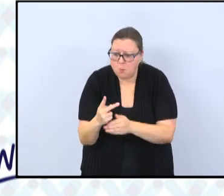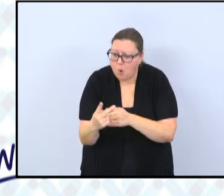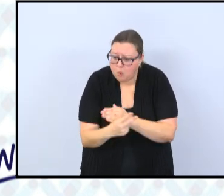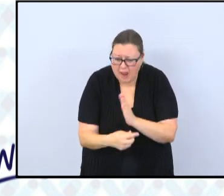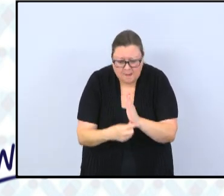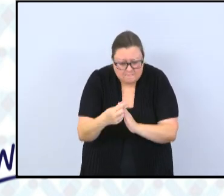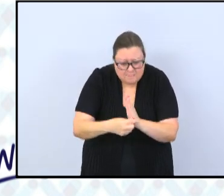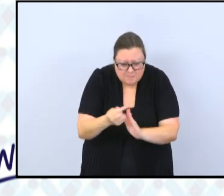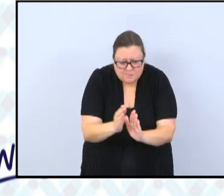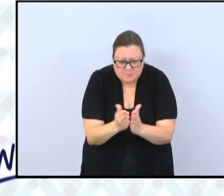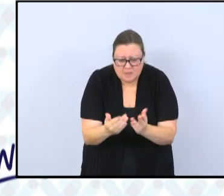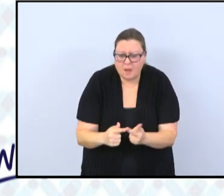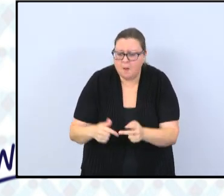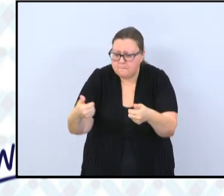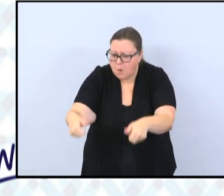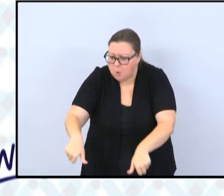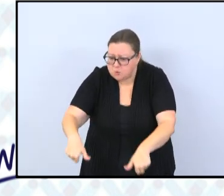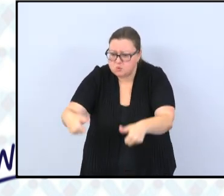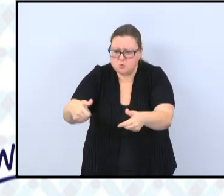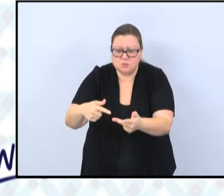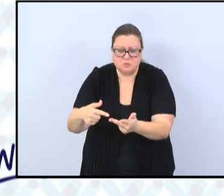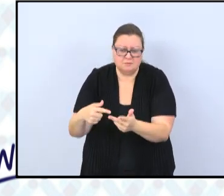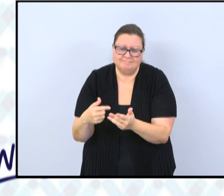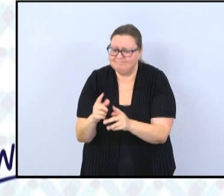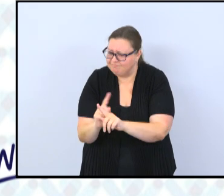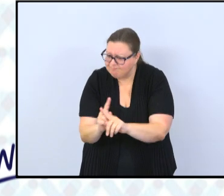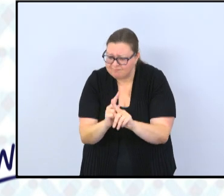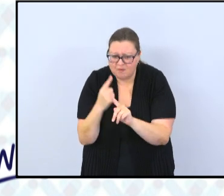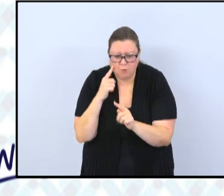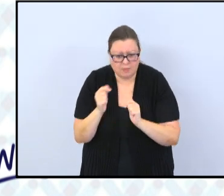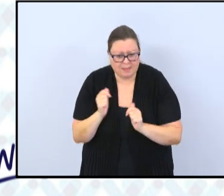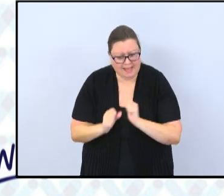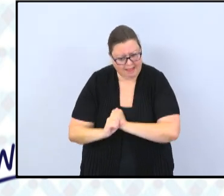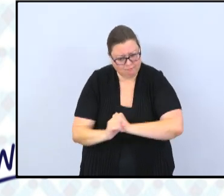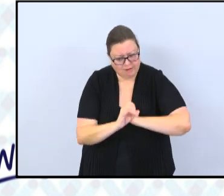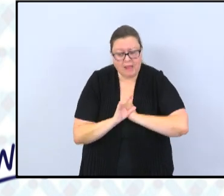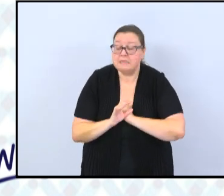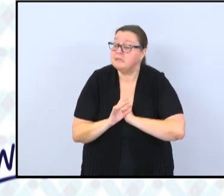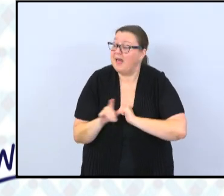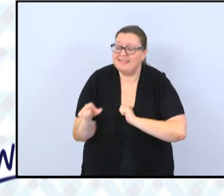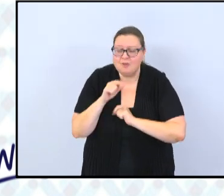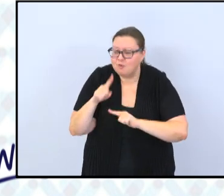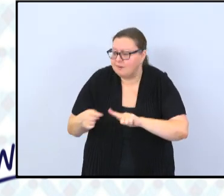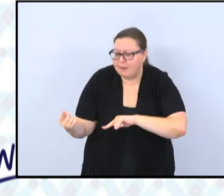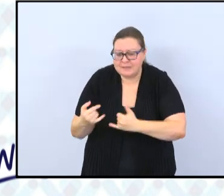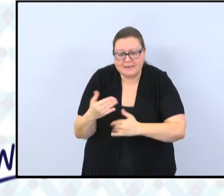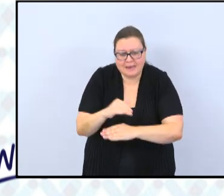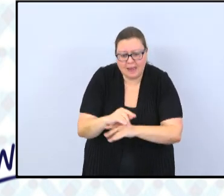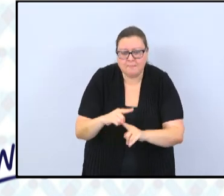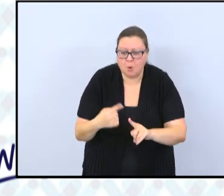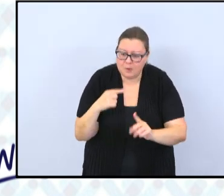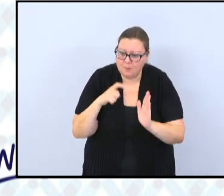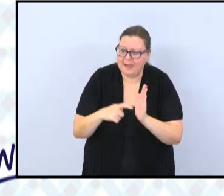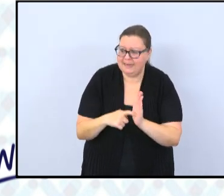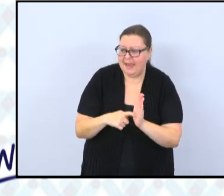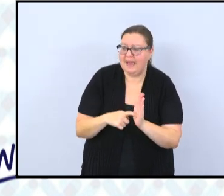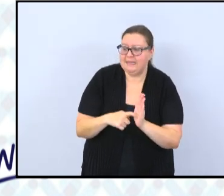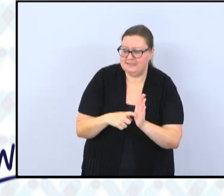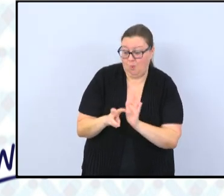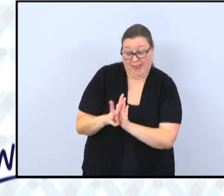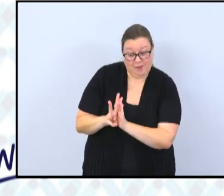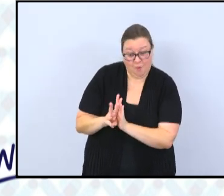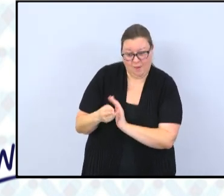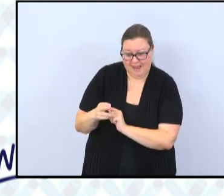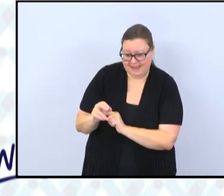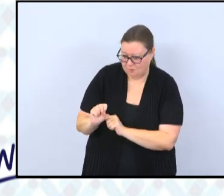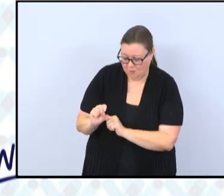Waco High students are not able to be with us tonight due to a competing event. We are excited to recognize our students from University High's Theater Arts